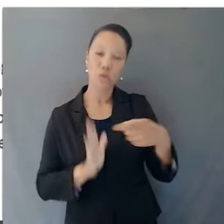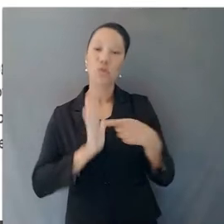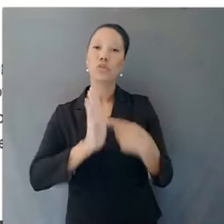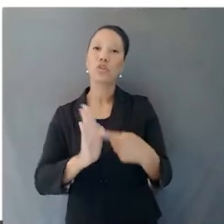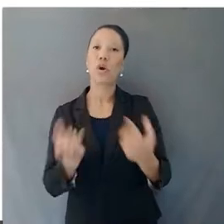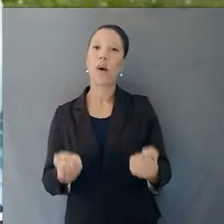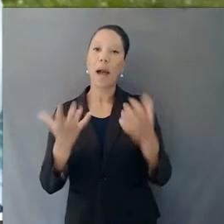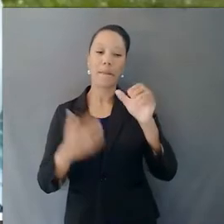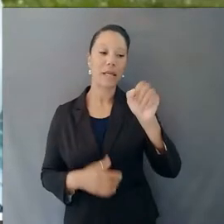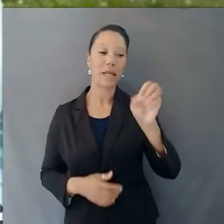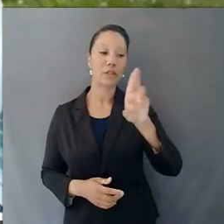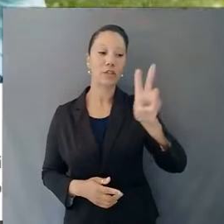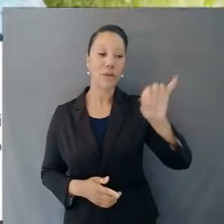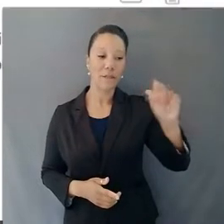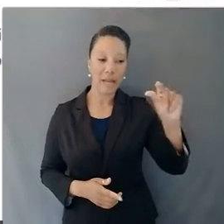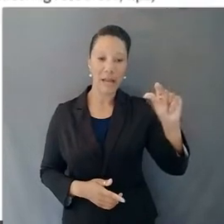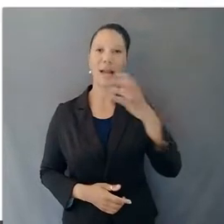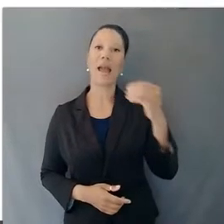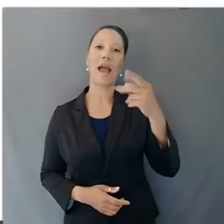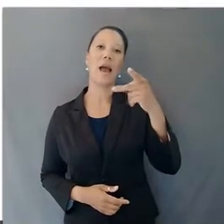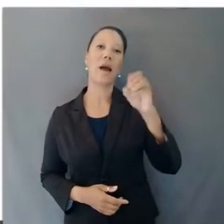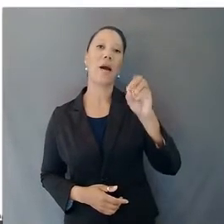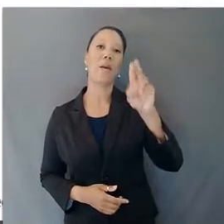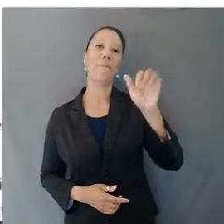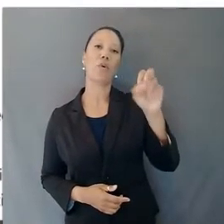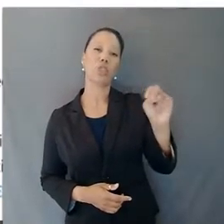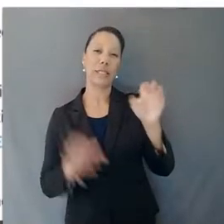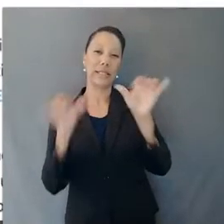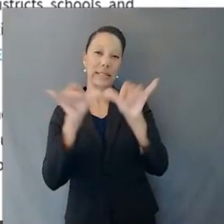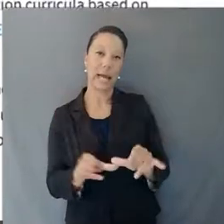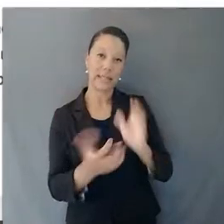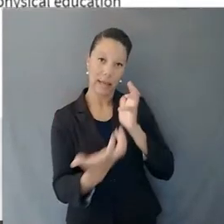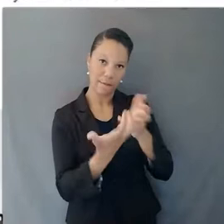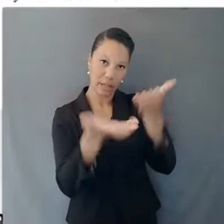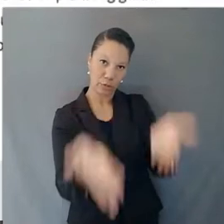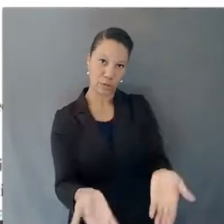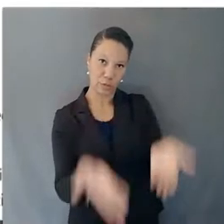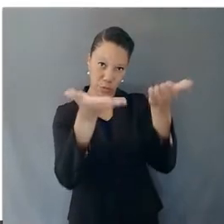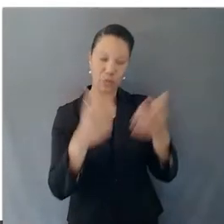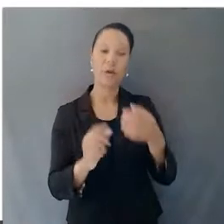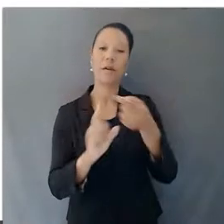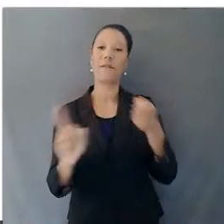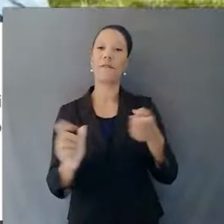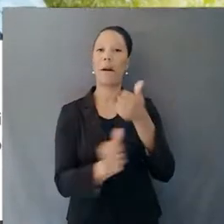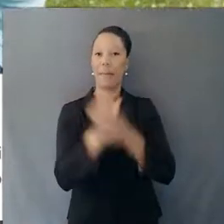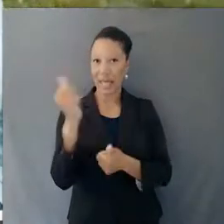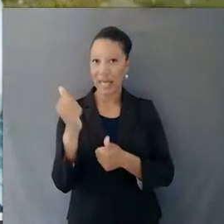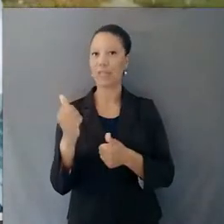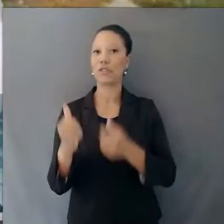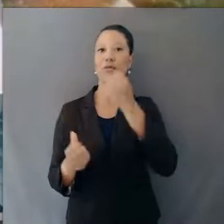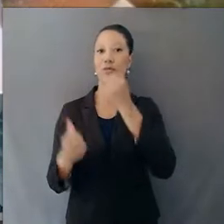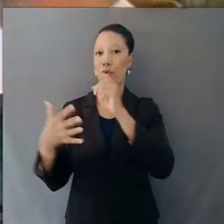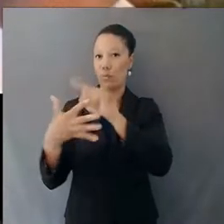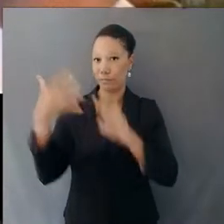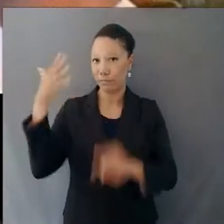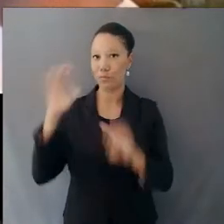portion sizes of each of those servings that you need from all the 5 food groups to keep your body healthy. The other